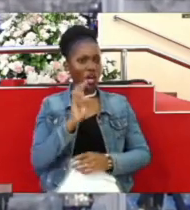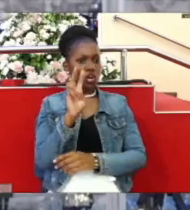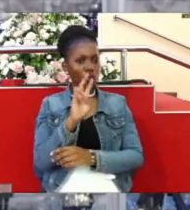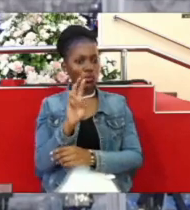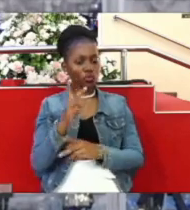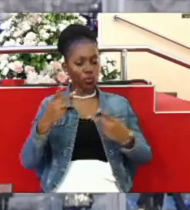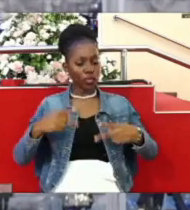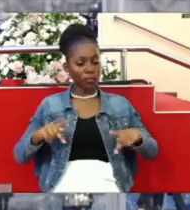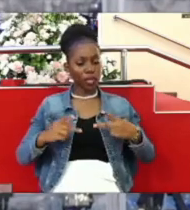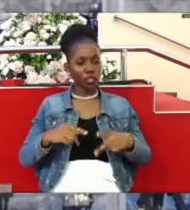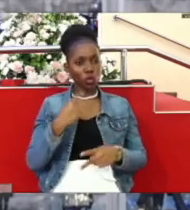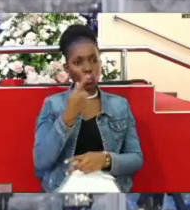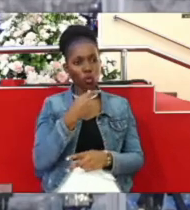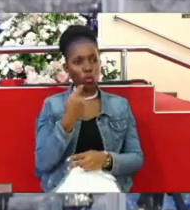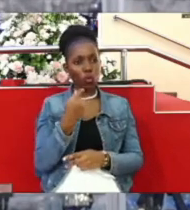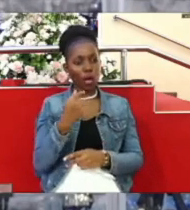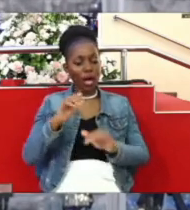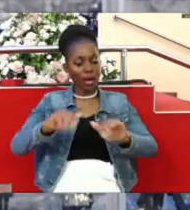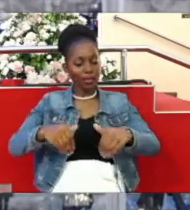and